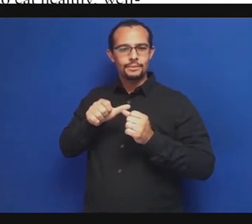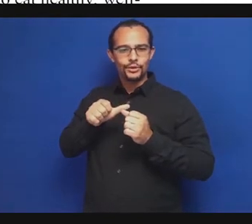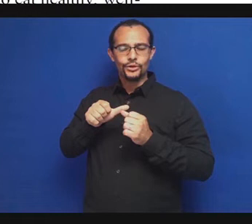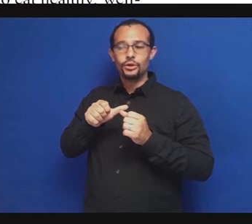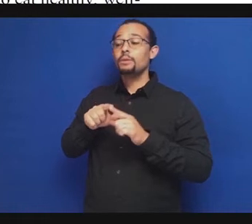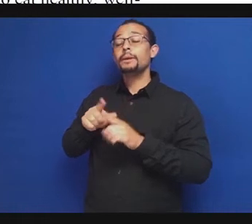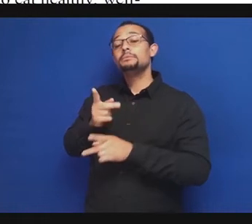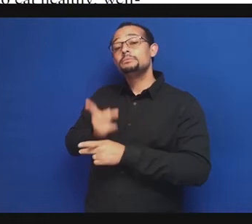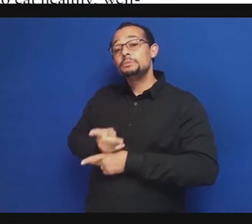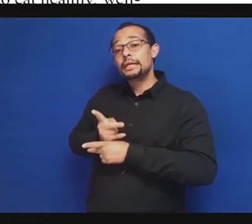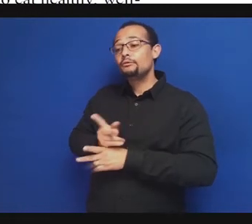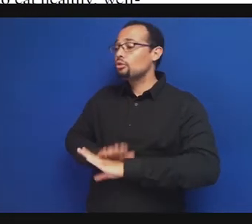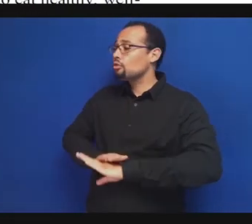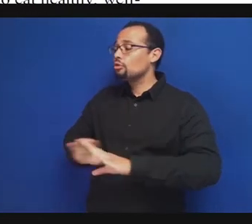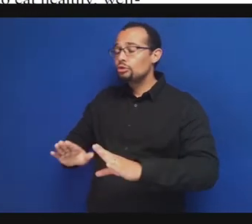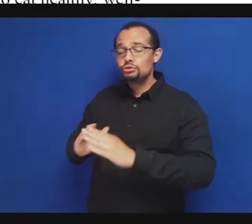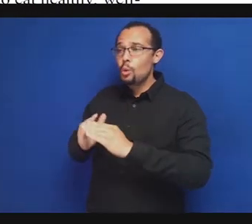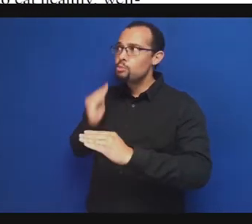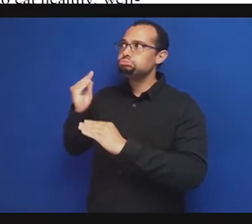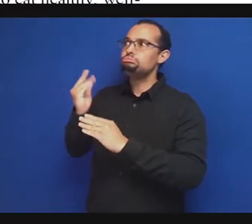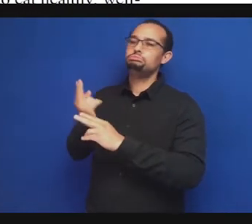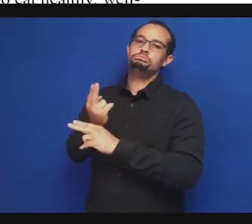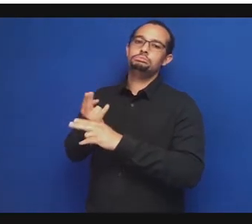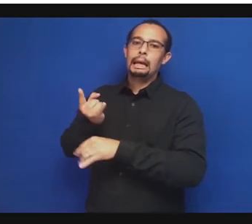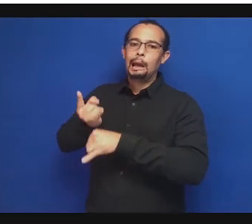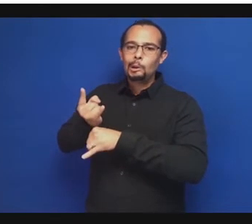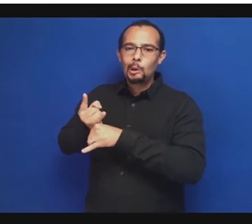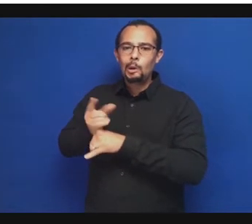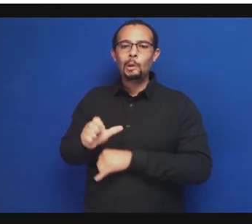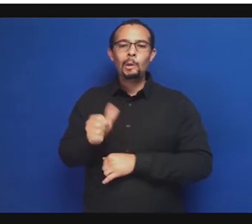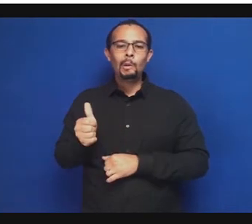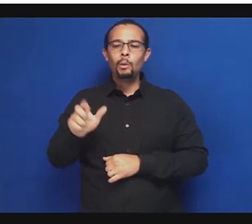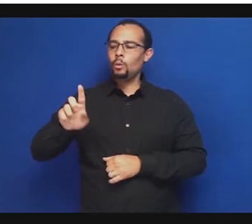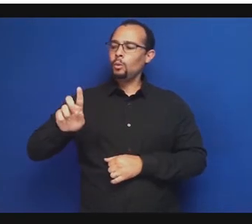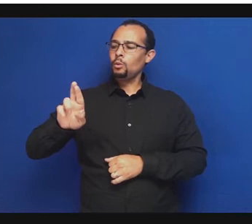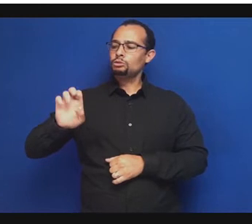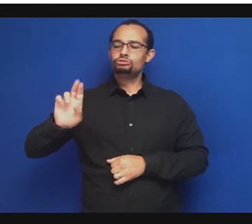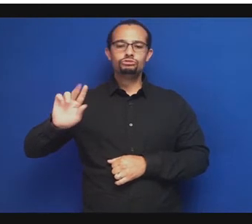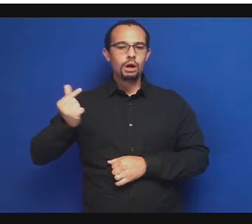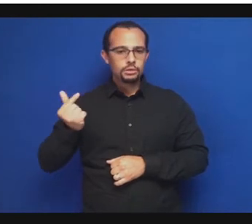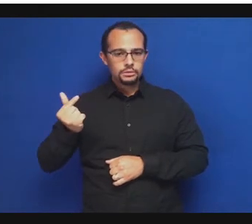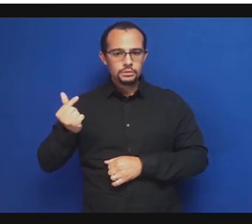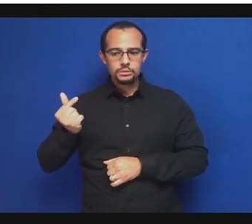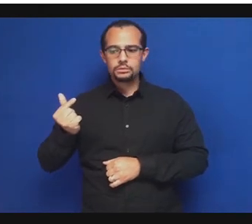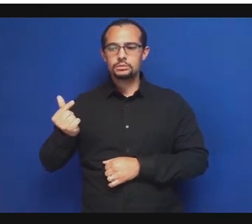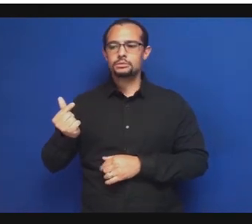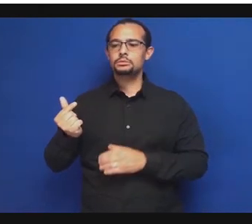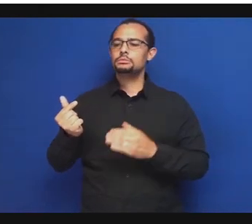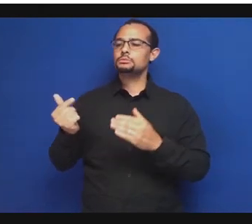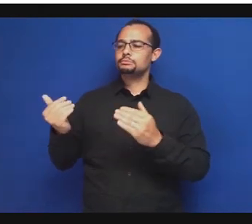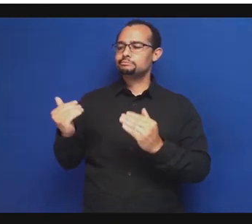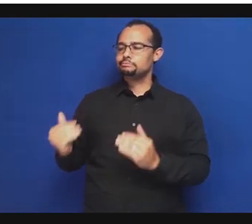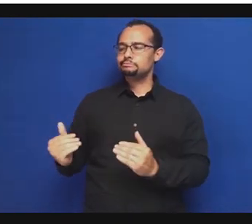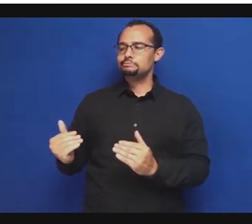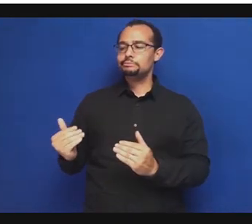yourself that we discussed as well. This was a sheet that, and I can share this with you if you'd like to contact us